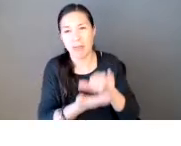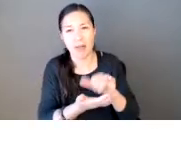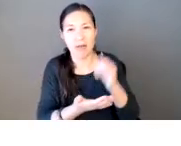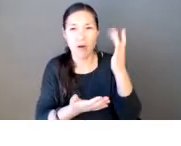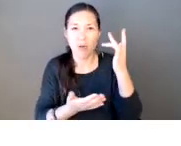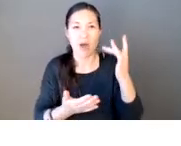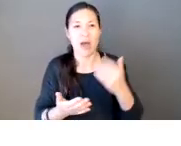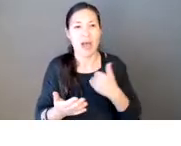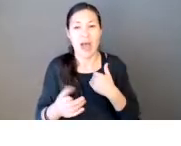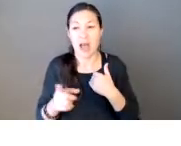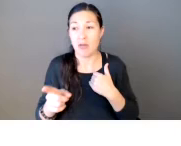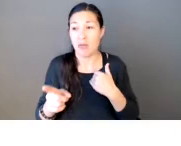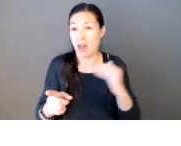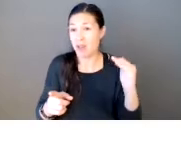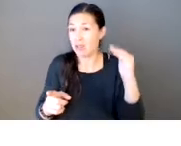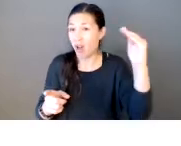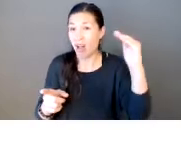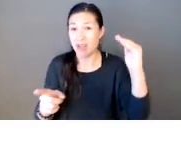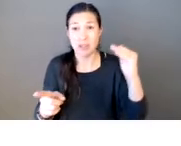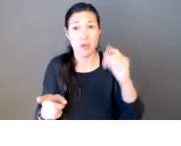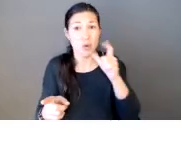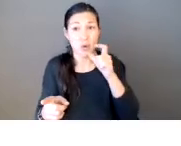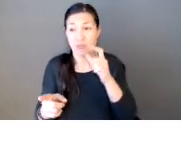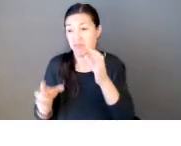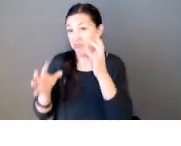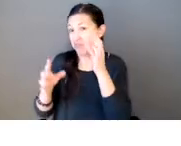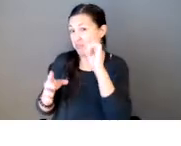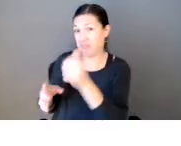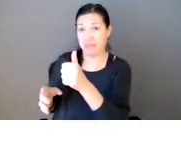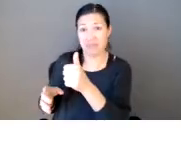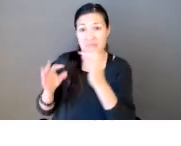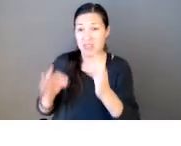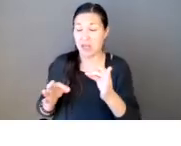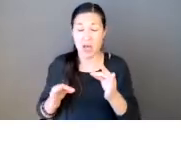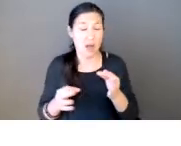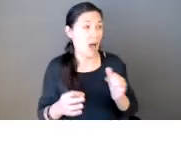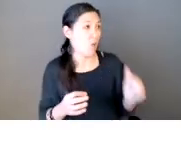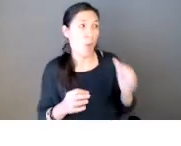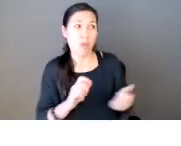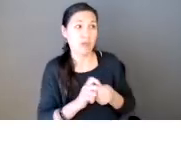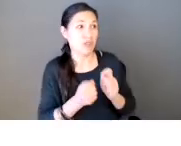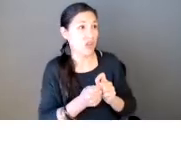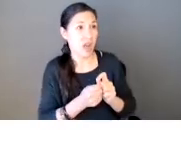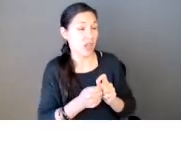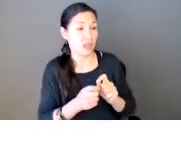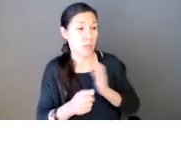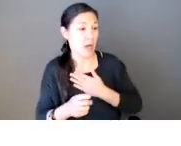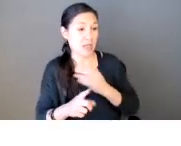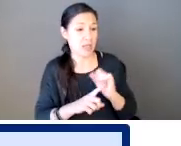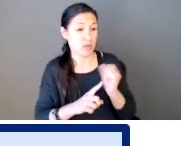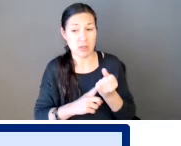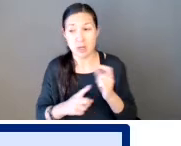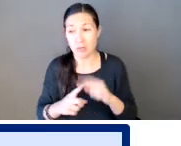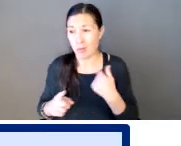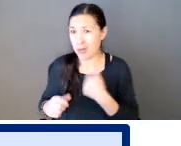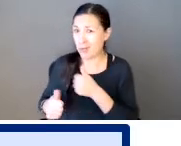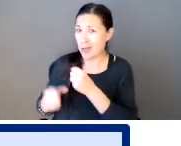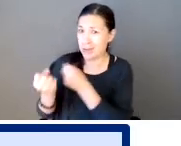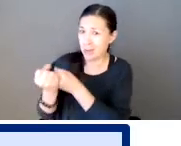competent adults who don't want to make changes. But certainly we will make those attempts to remedy the situation as much as we can.